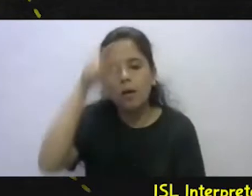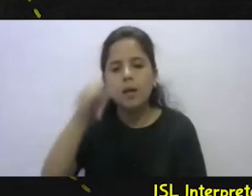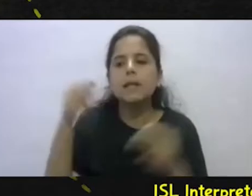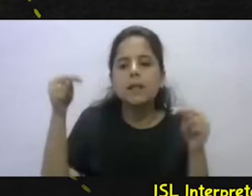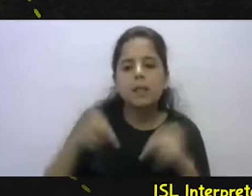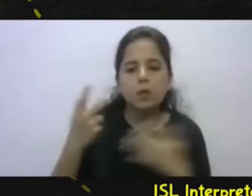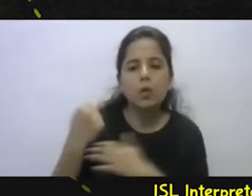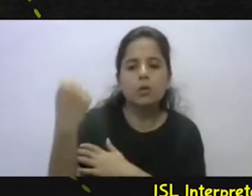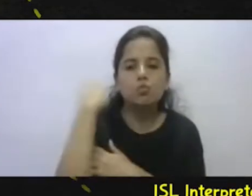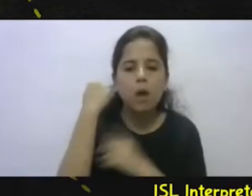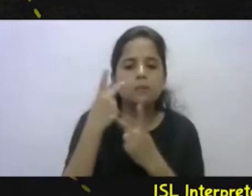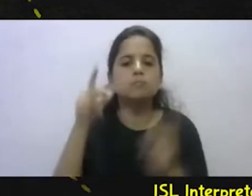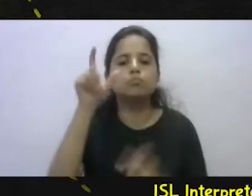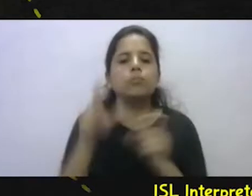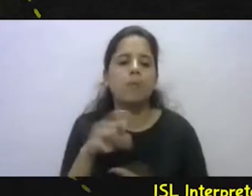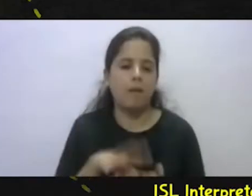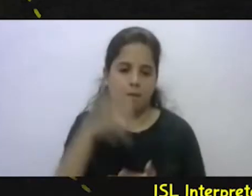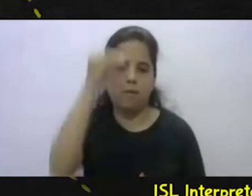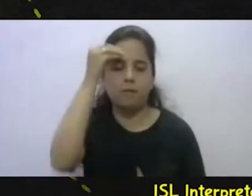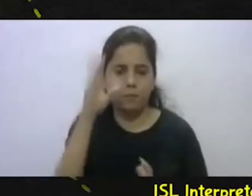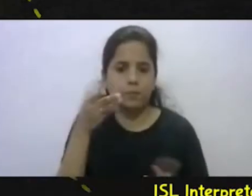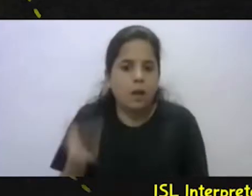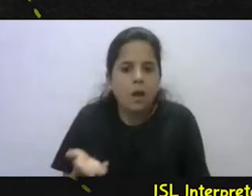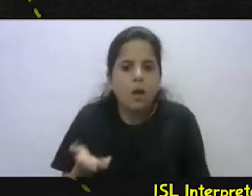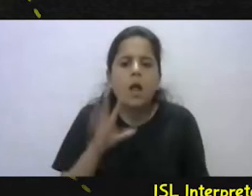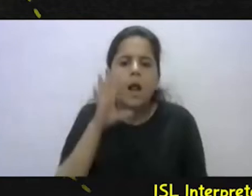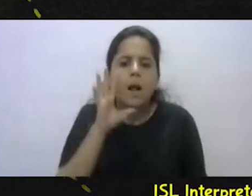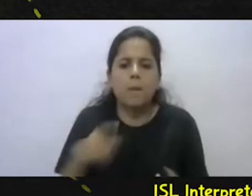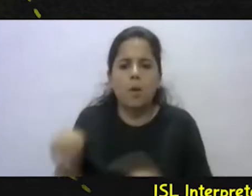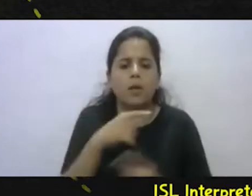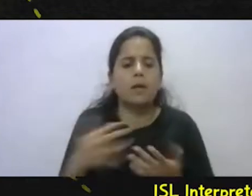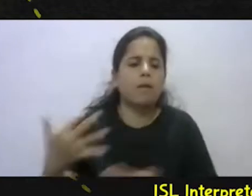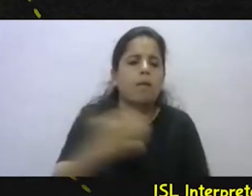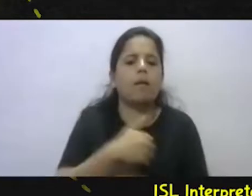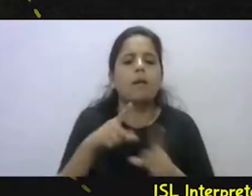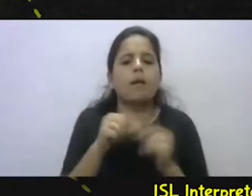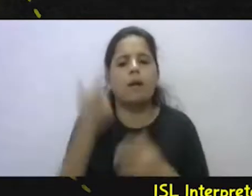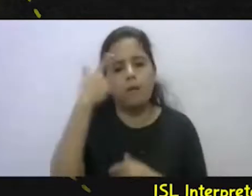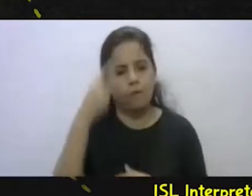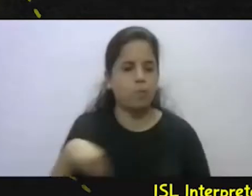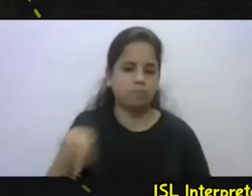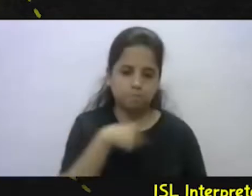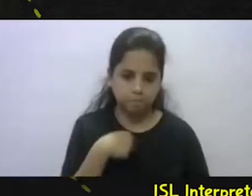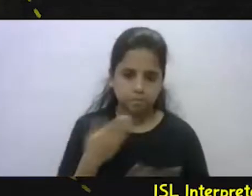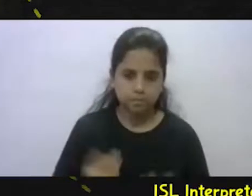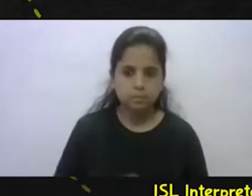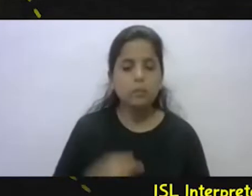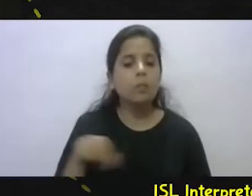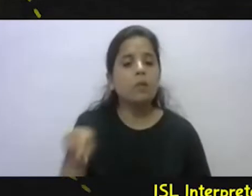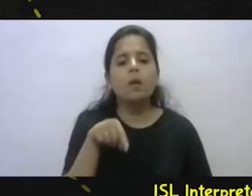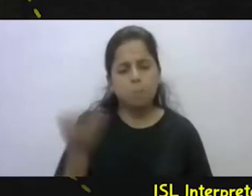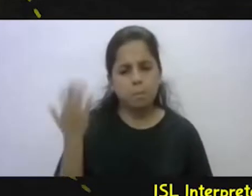people. And I think that is the center of collecting data for me. There is an